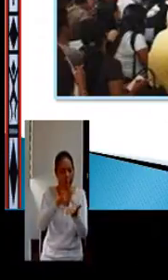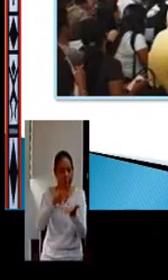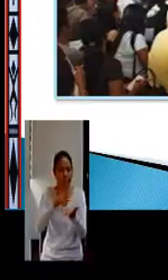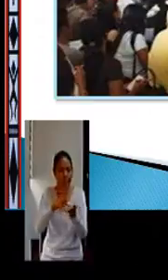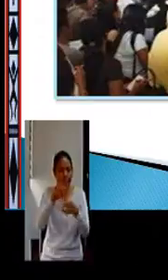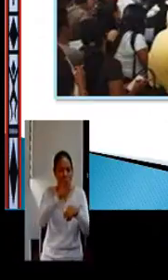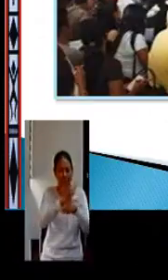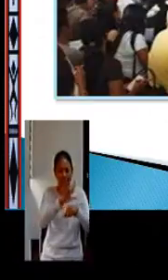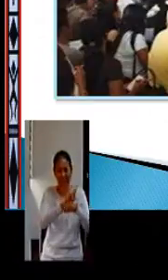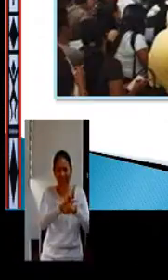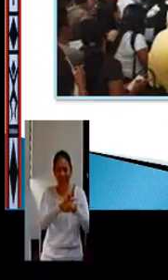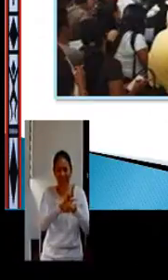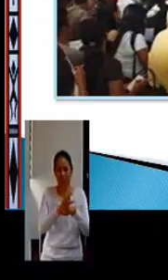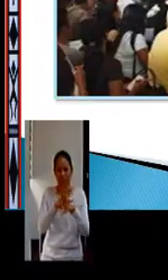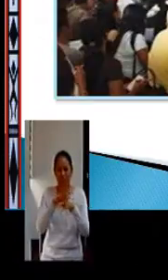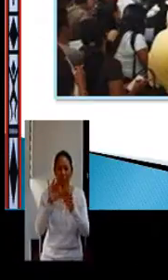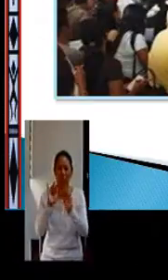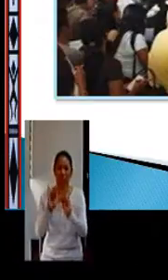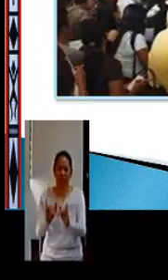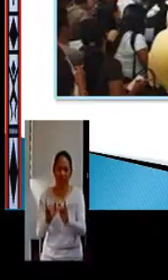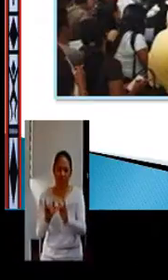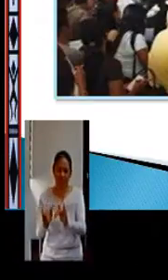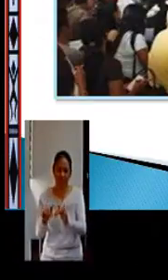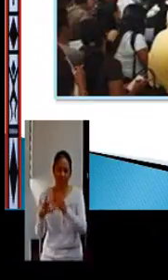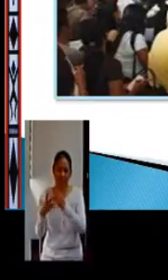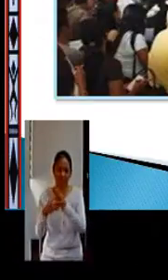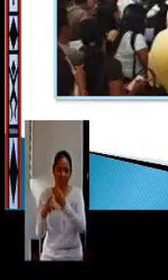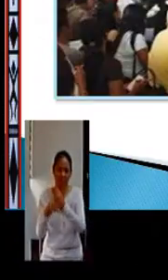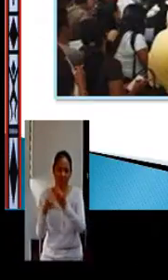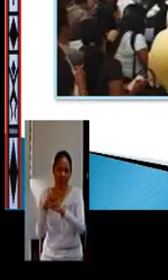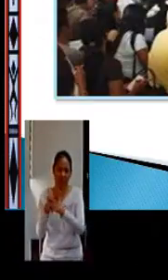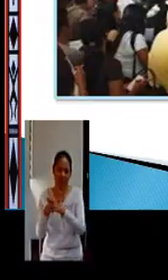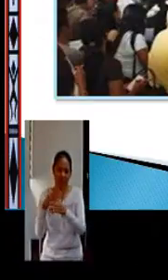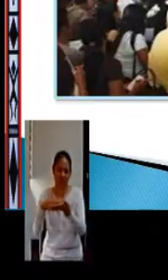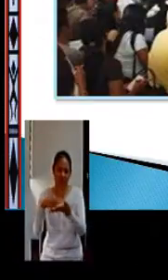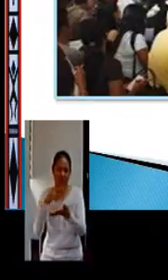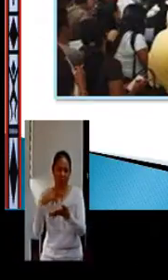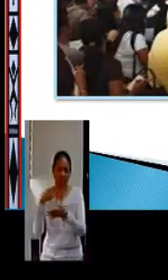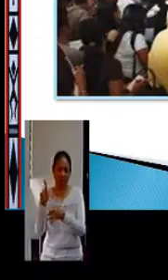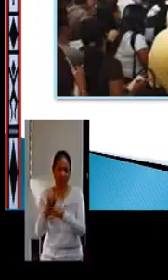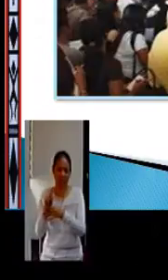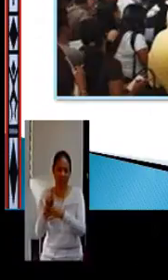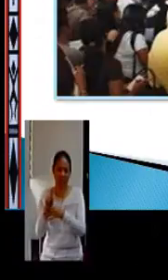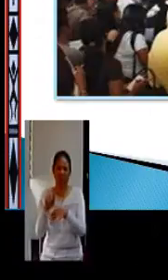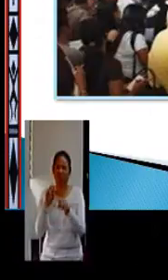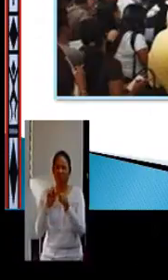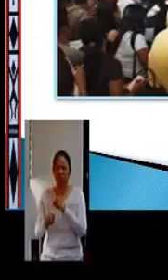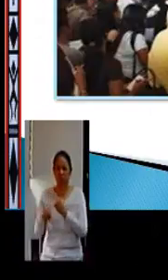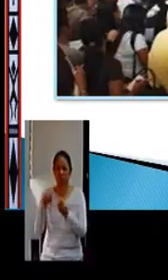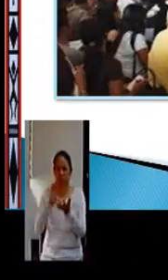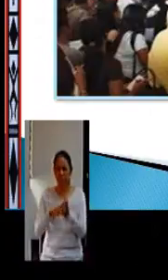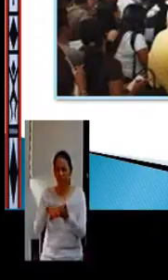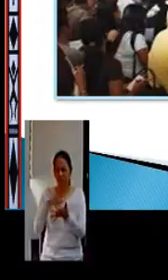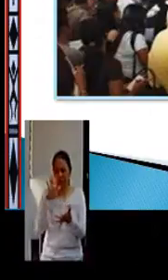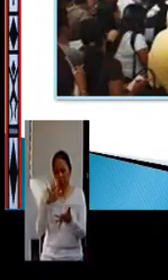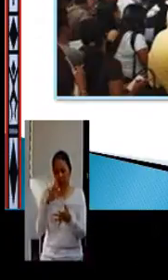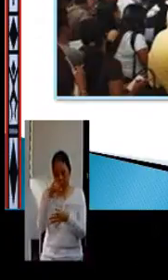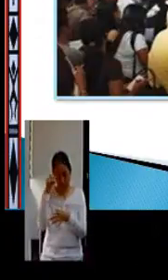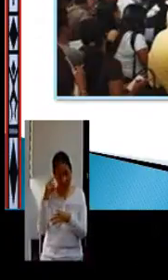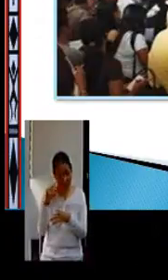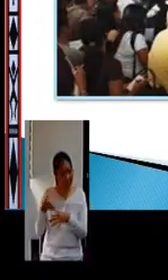rice terraces, which at times our people would find it too costly. Kasi noon, pag nagtutulungan, walang